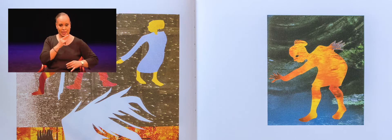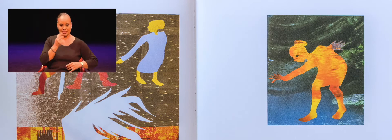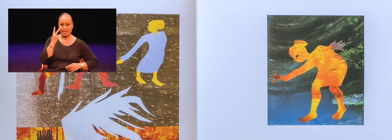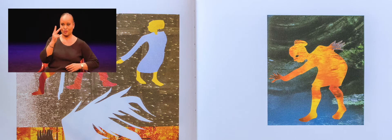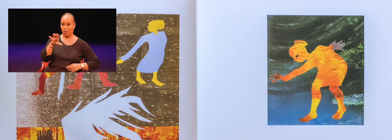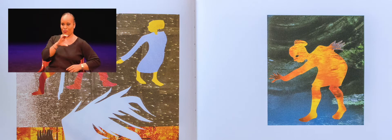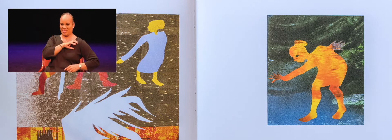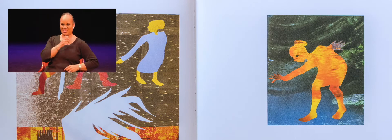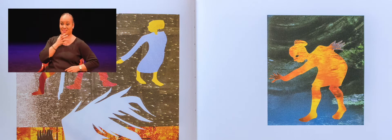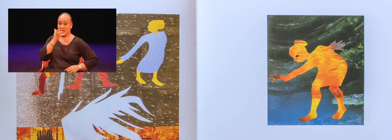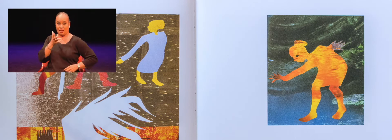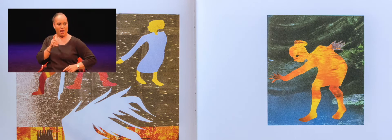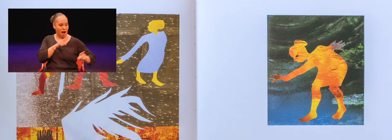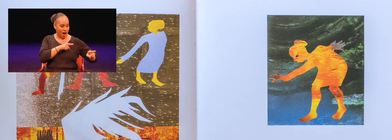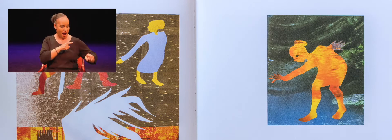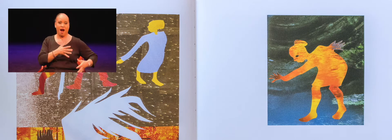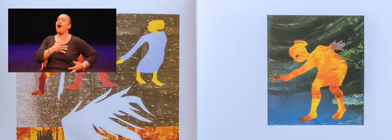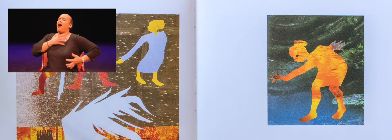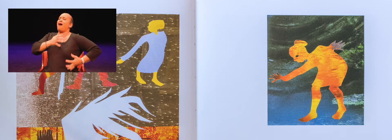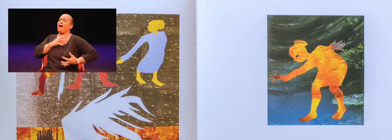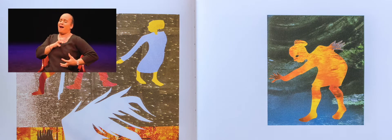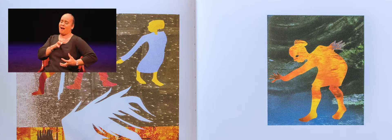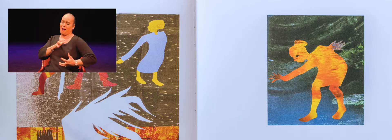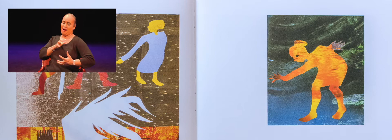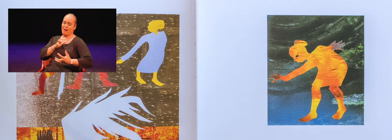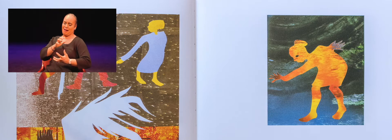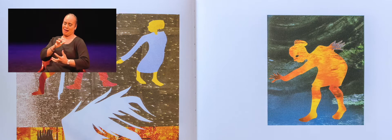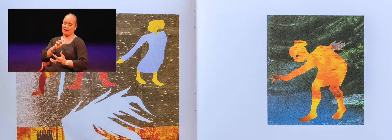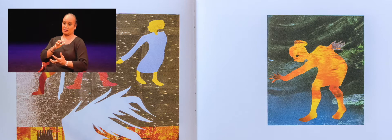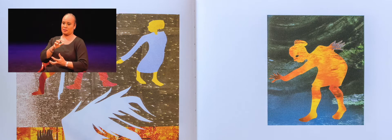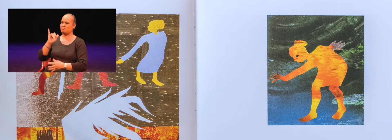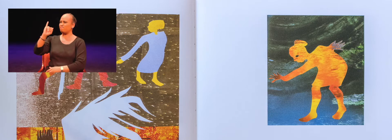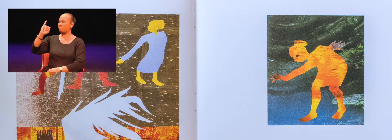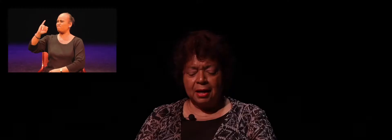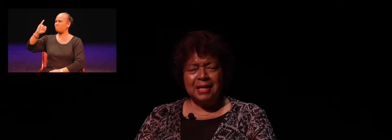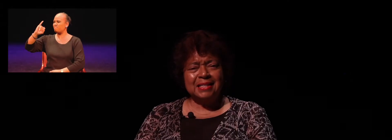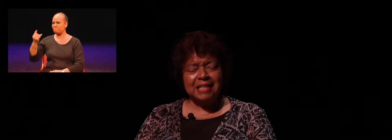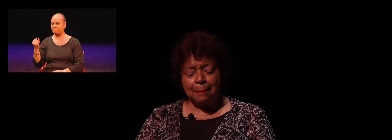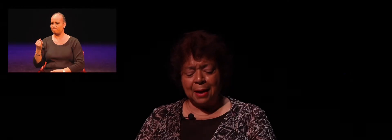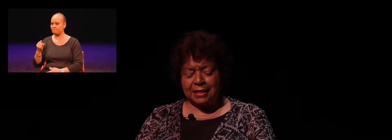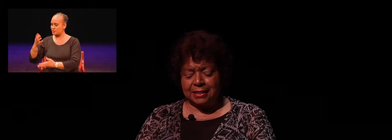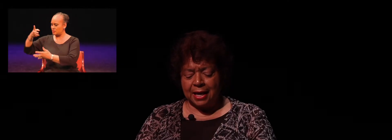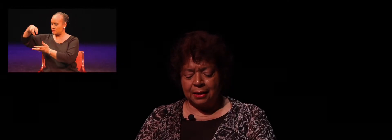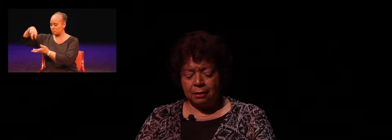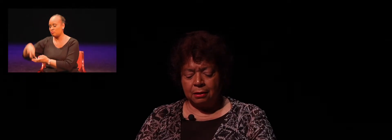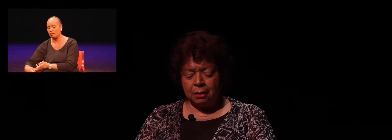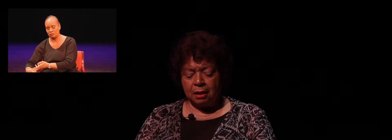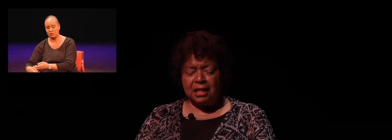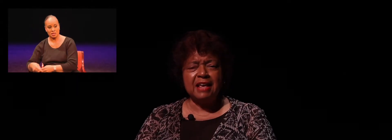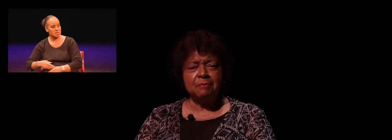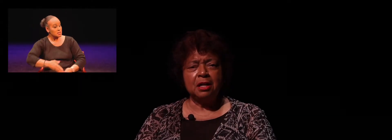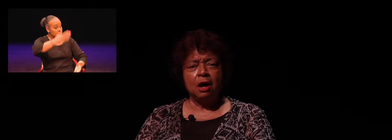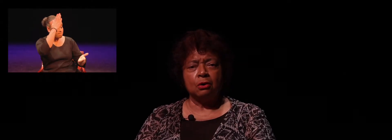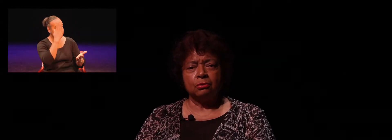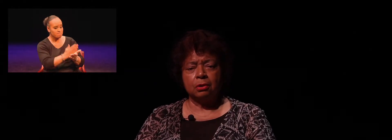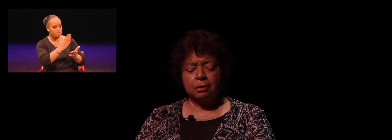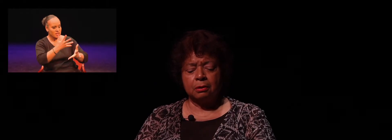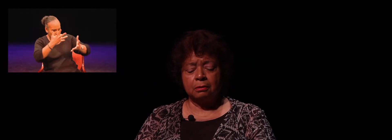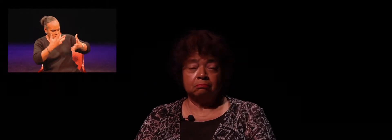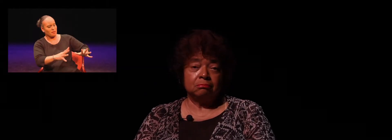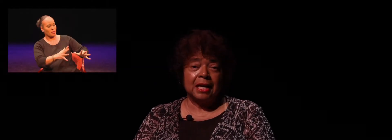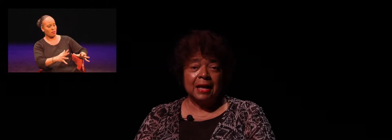they exploded with laughter. Iris dropped to the ground. "Stop, I said. Leave him